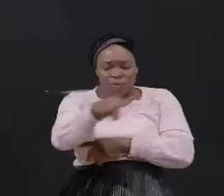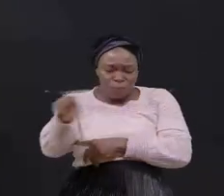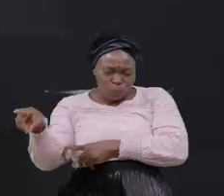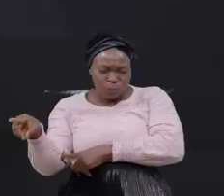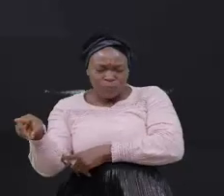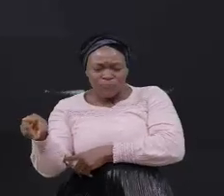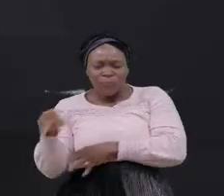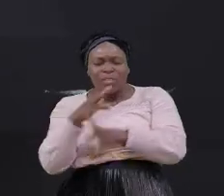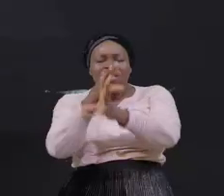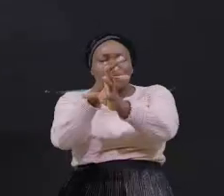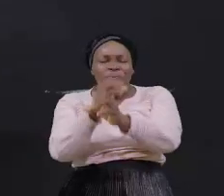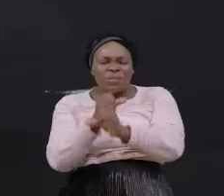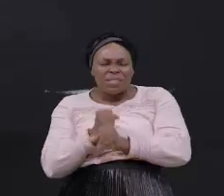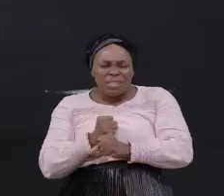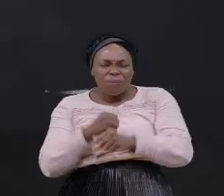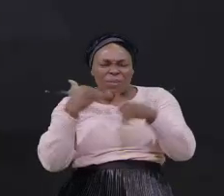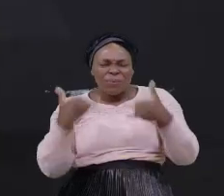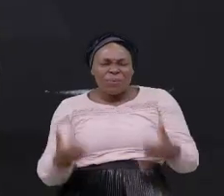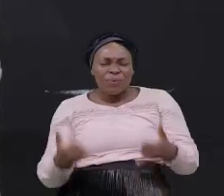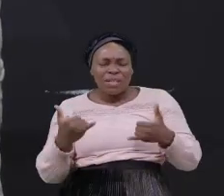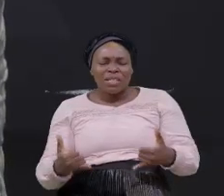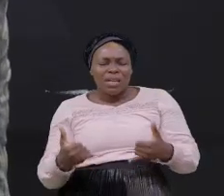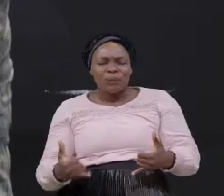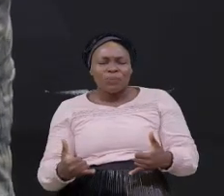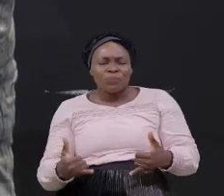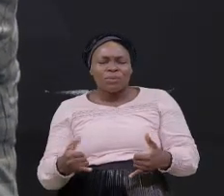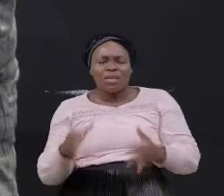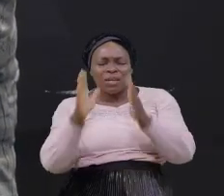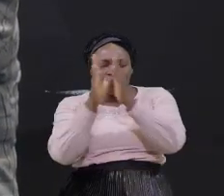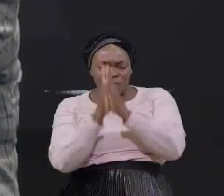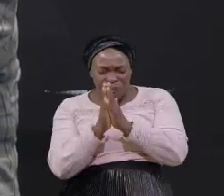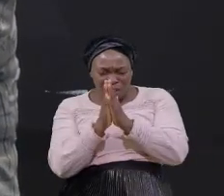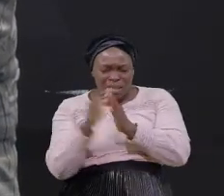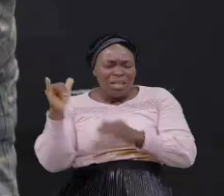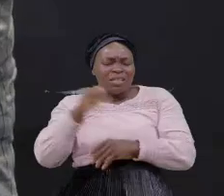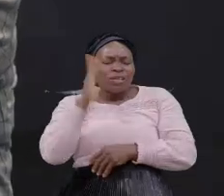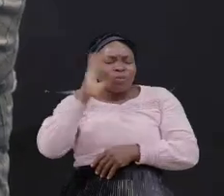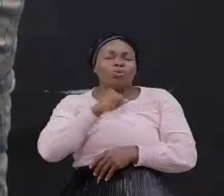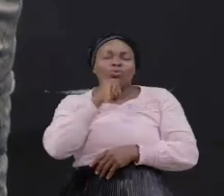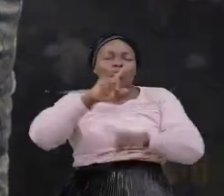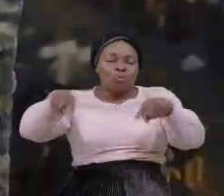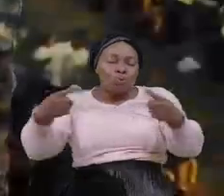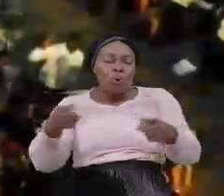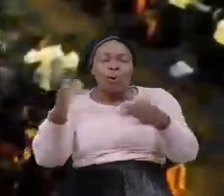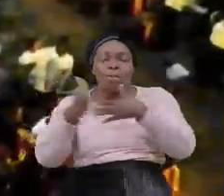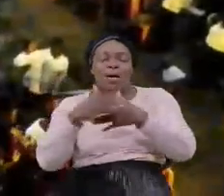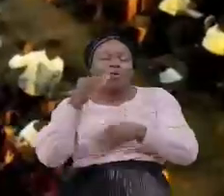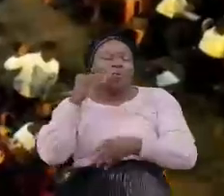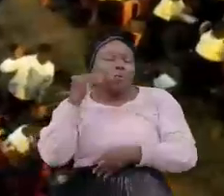receiving right now. I pray they will not go back home with any sickness in their